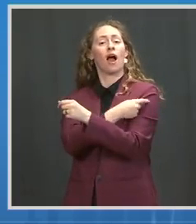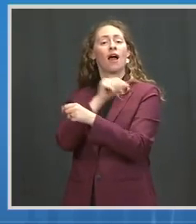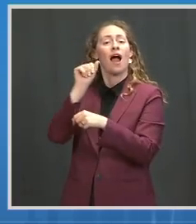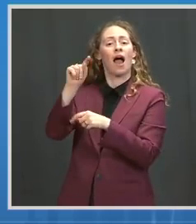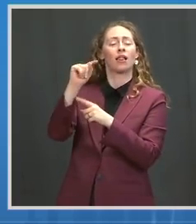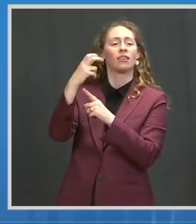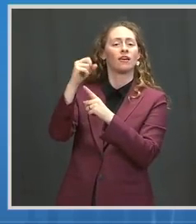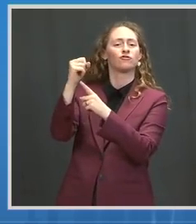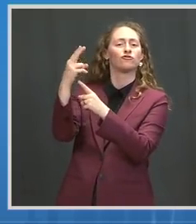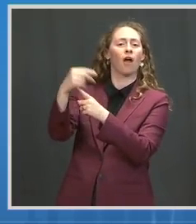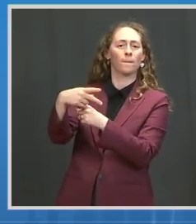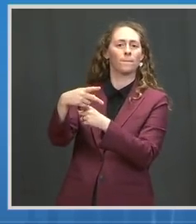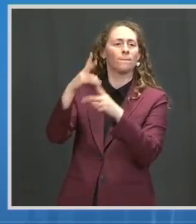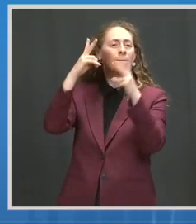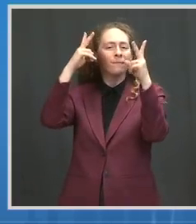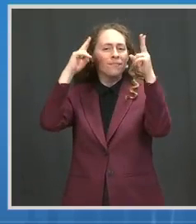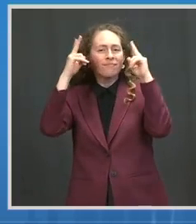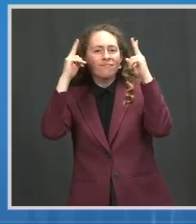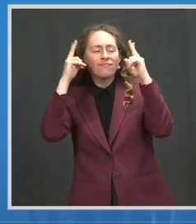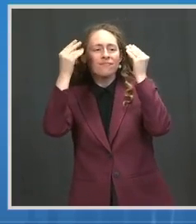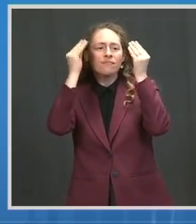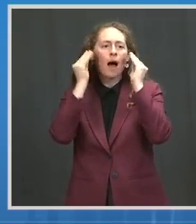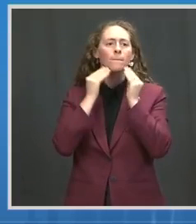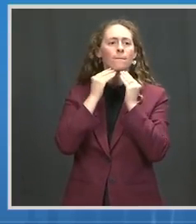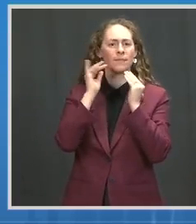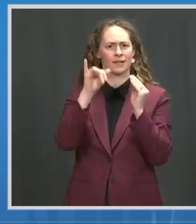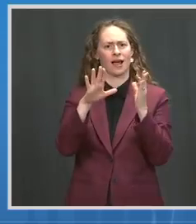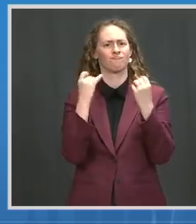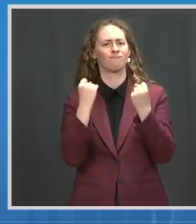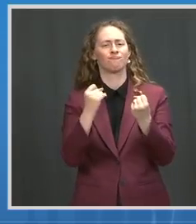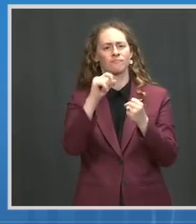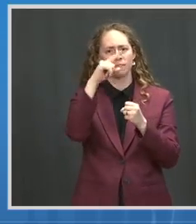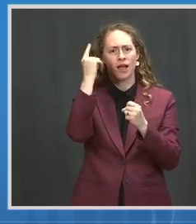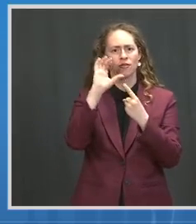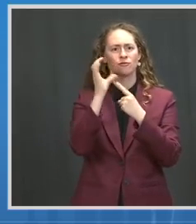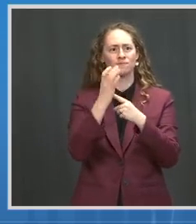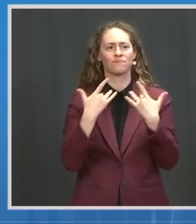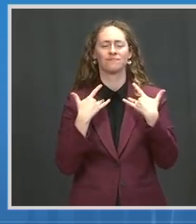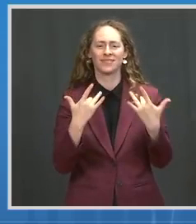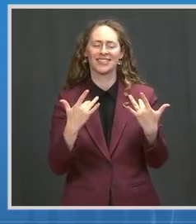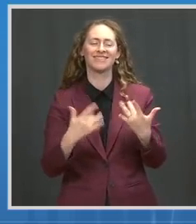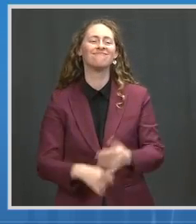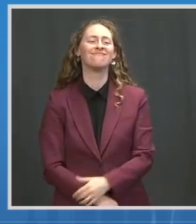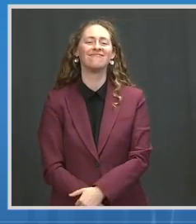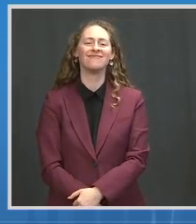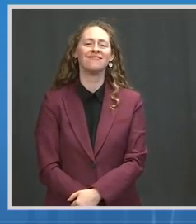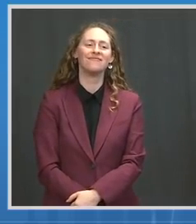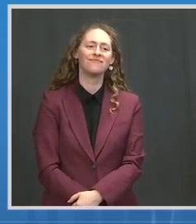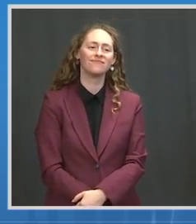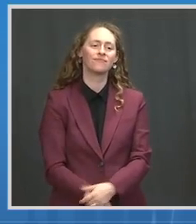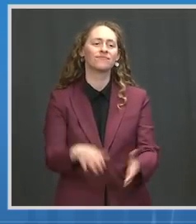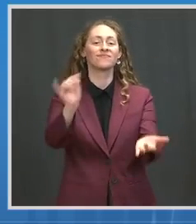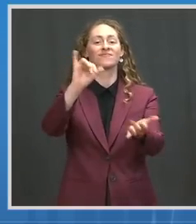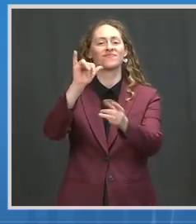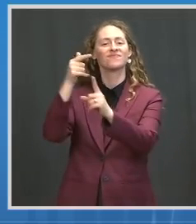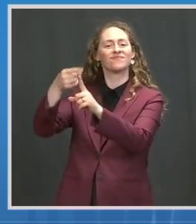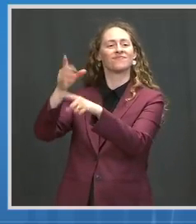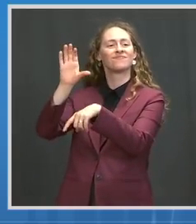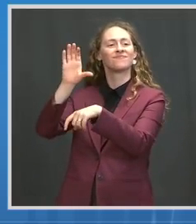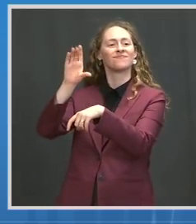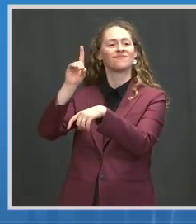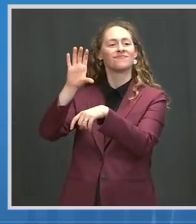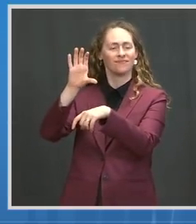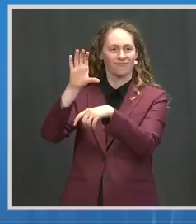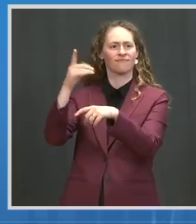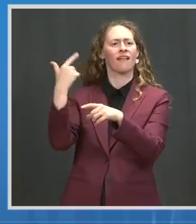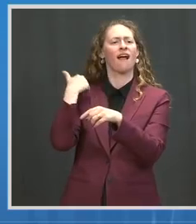answered. And maybe I'll just add that CDC has toolkits available for all of these local settings. If there's a faith-based organization that